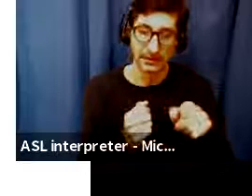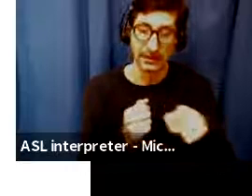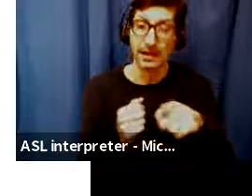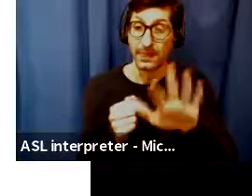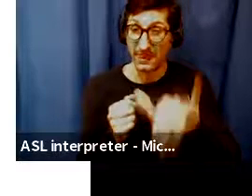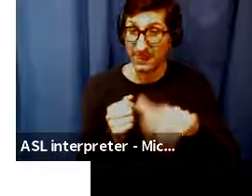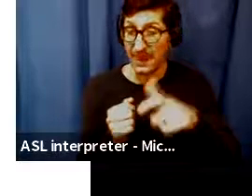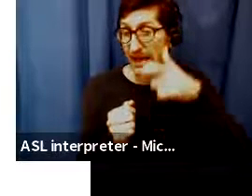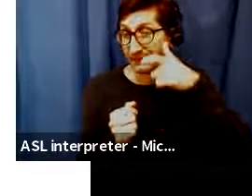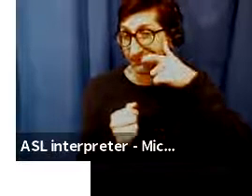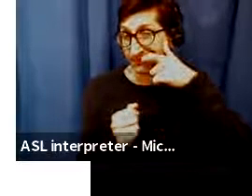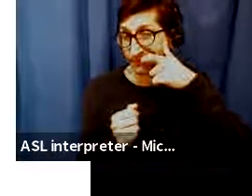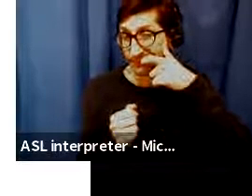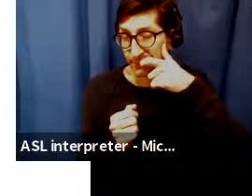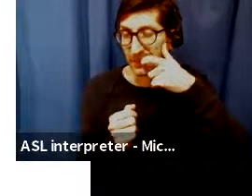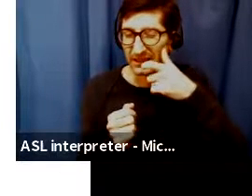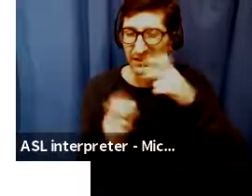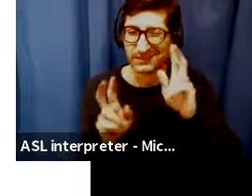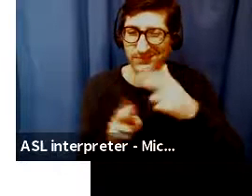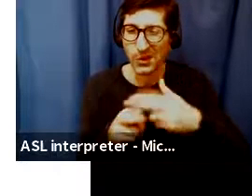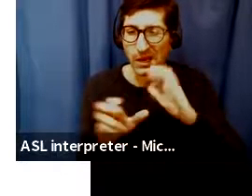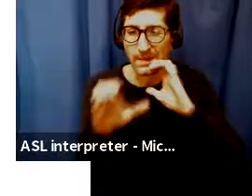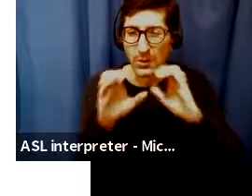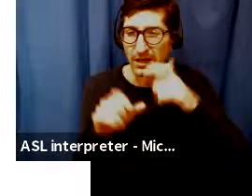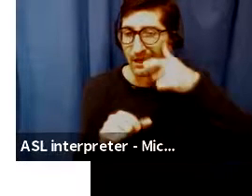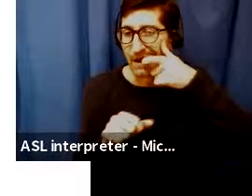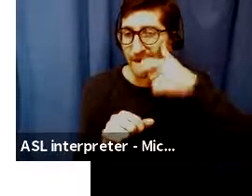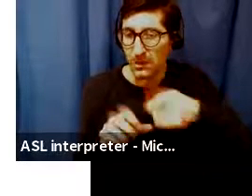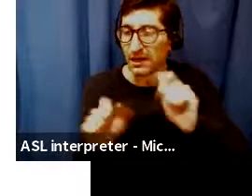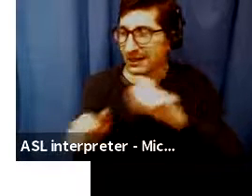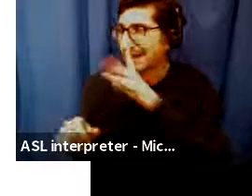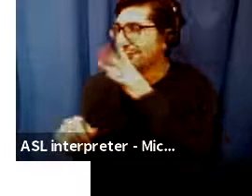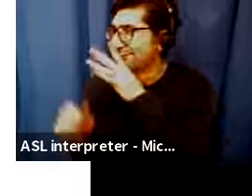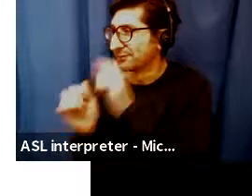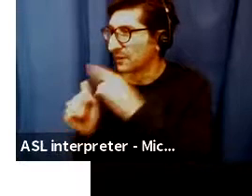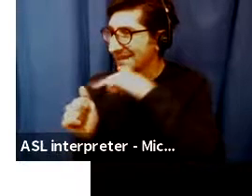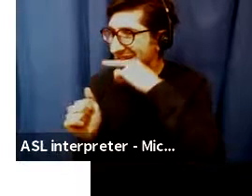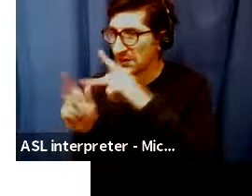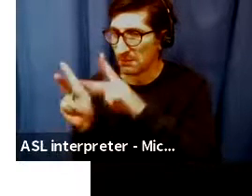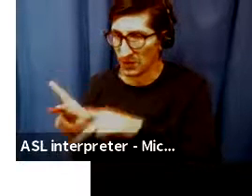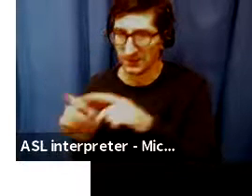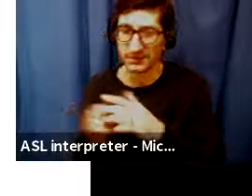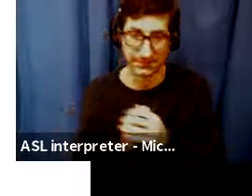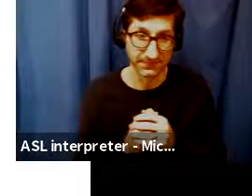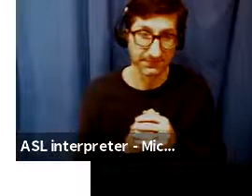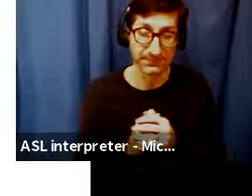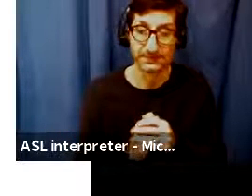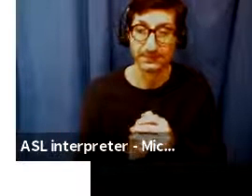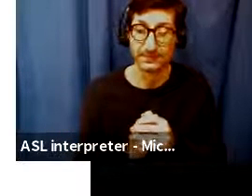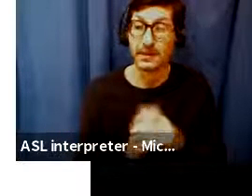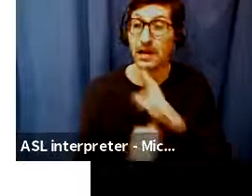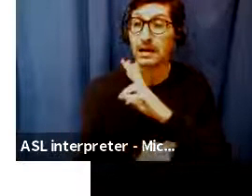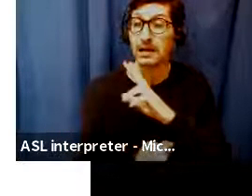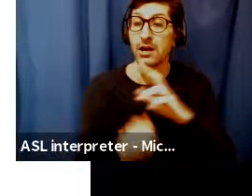operator will then connect with a hearing person. So hospitals are required by